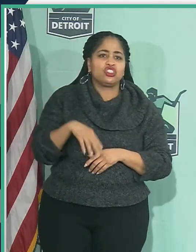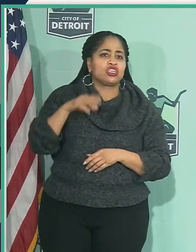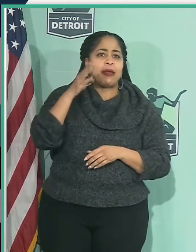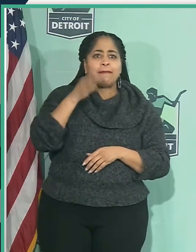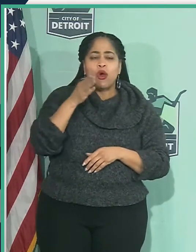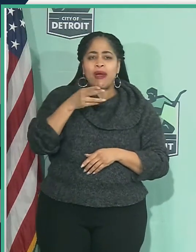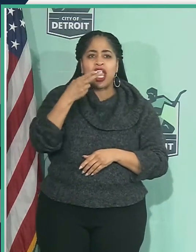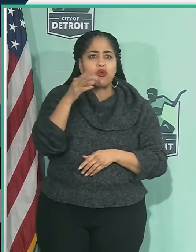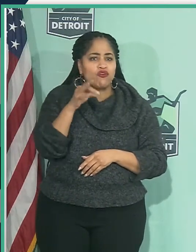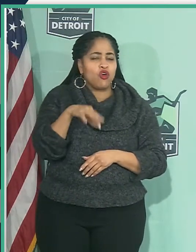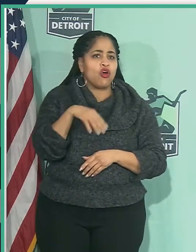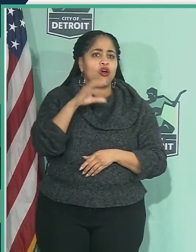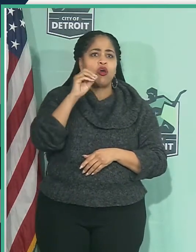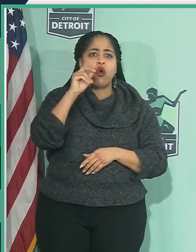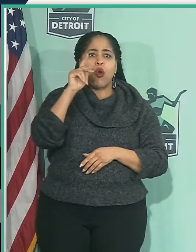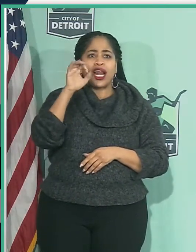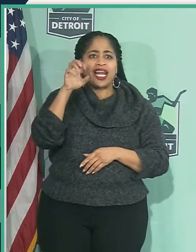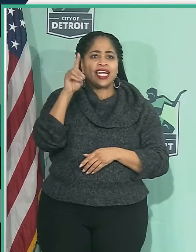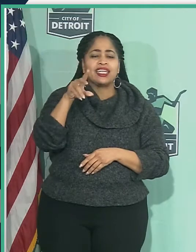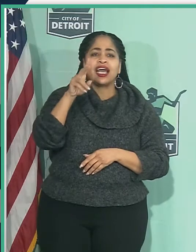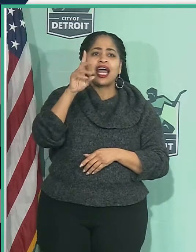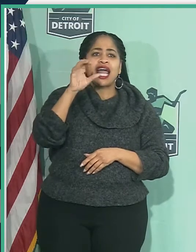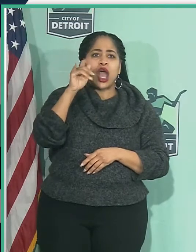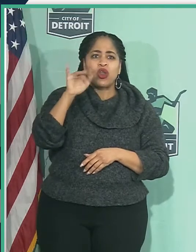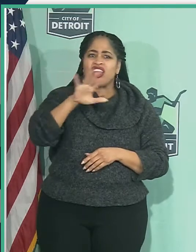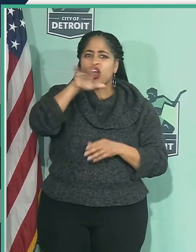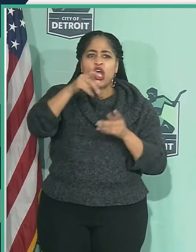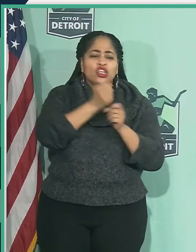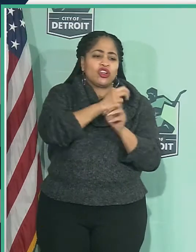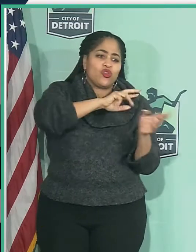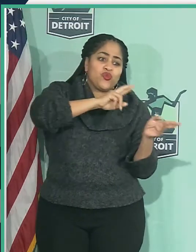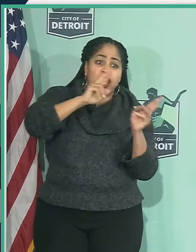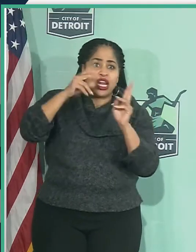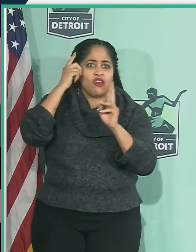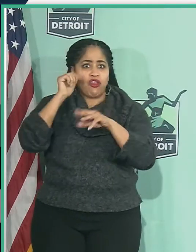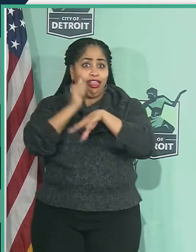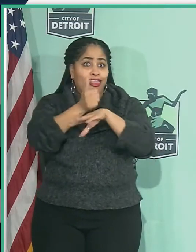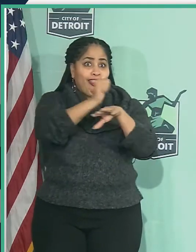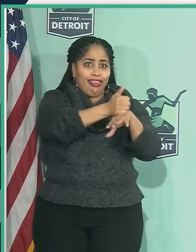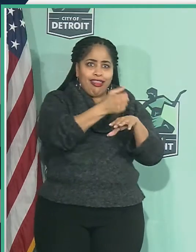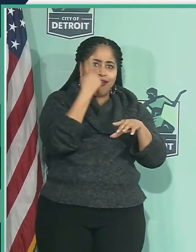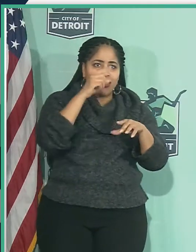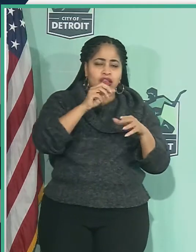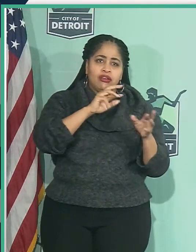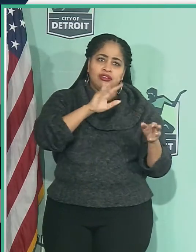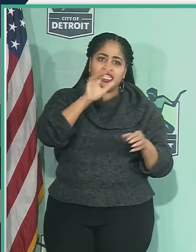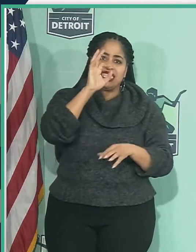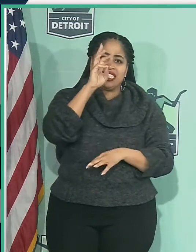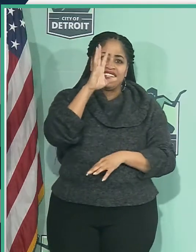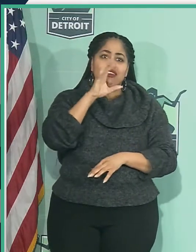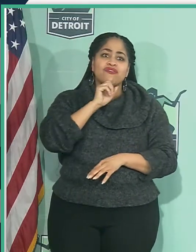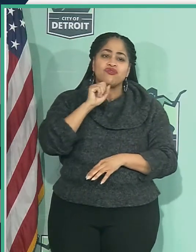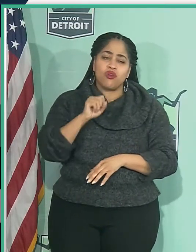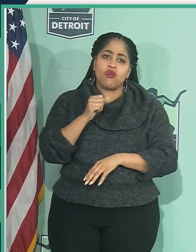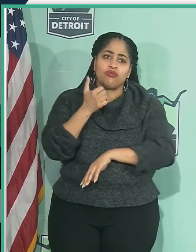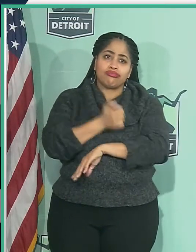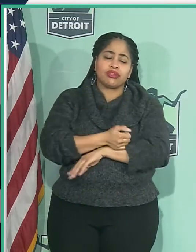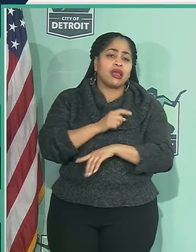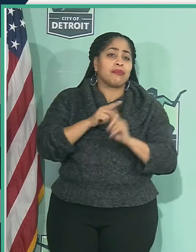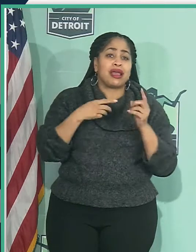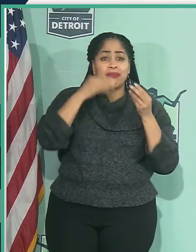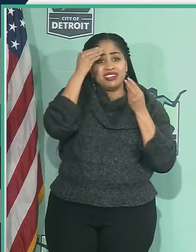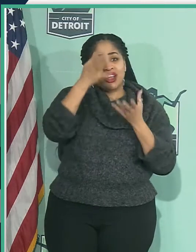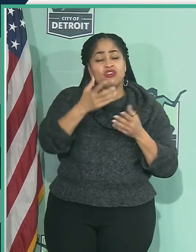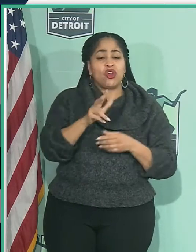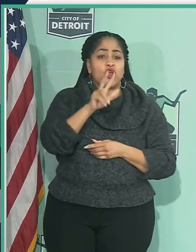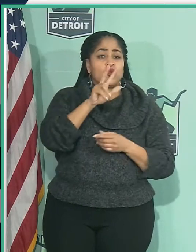and Henry Ford, is they're all trying to get ready to line up their 65-year-olds. But I'm going to tell you that we're probably